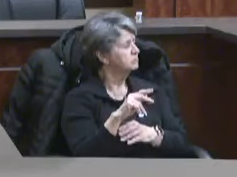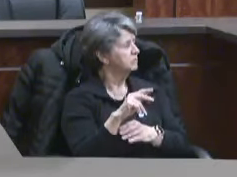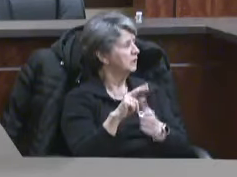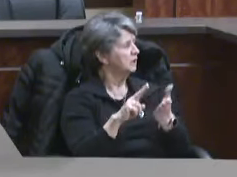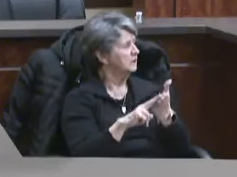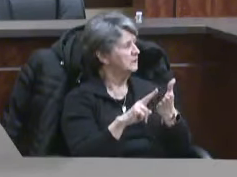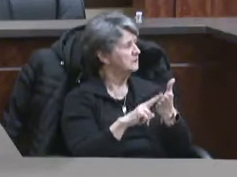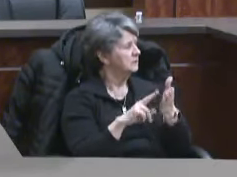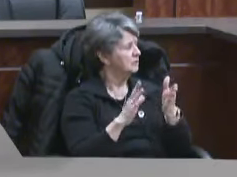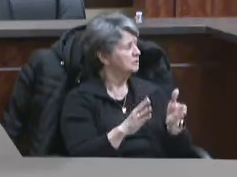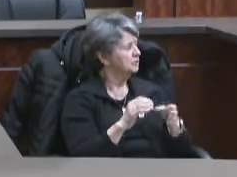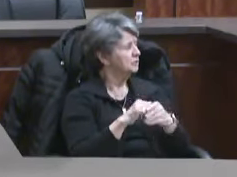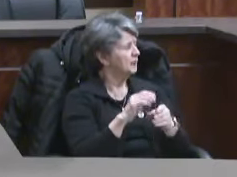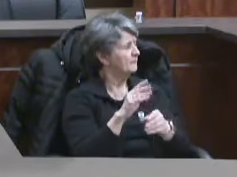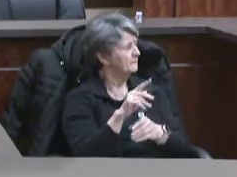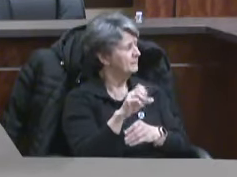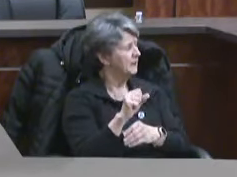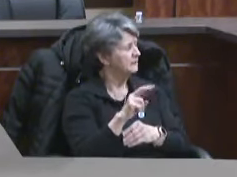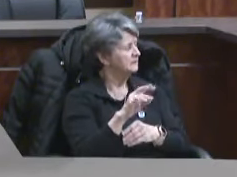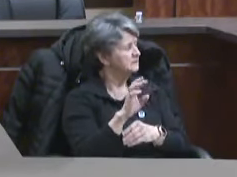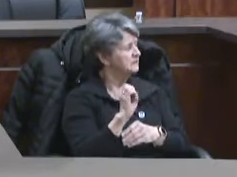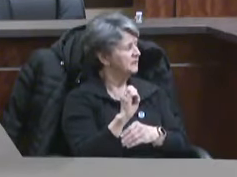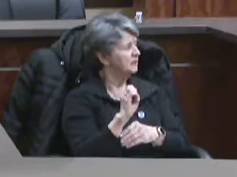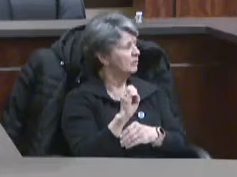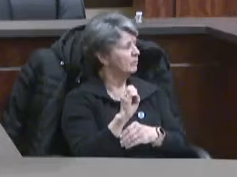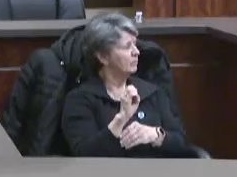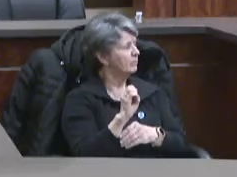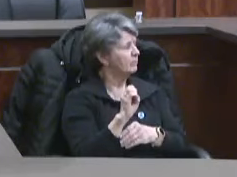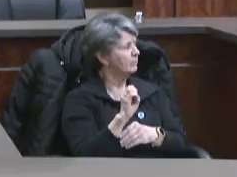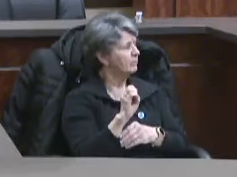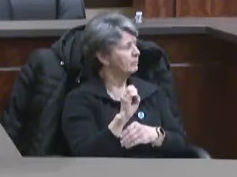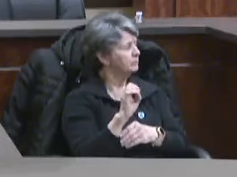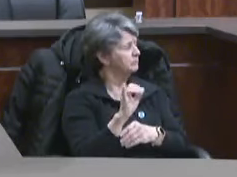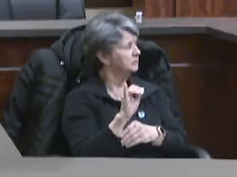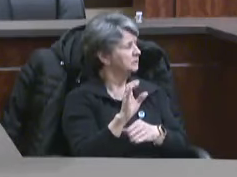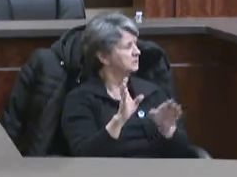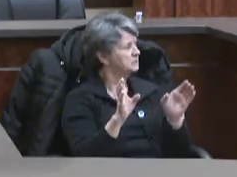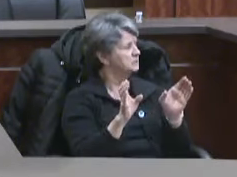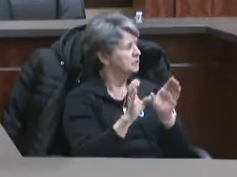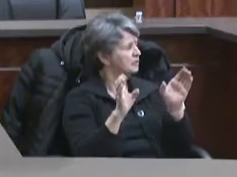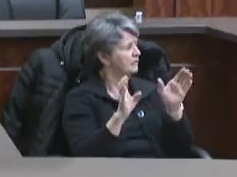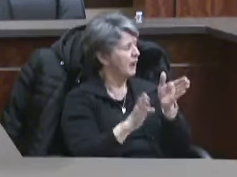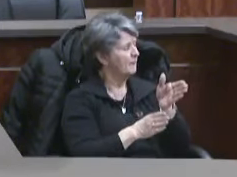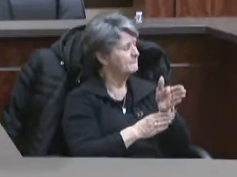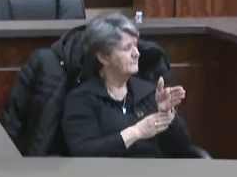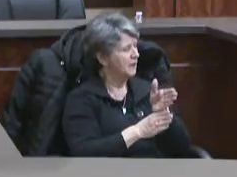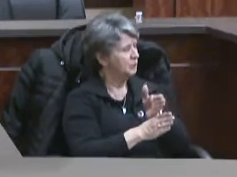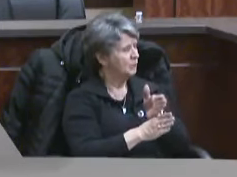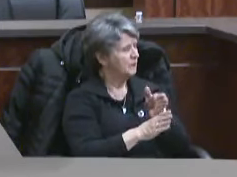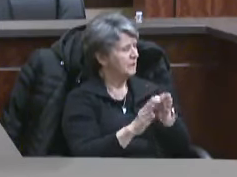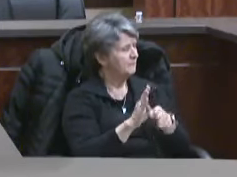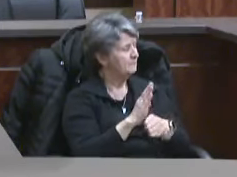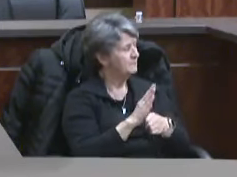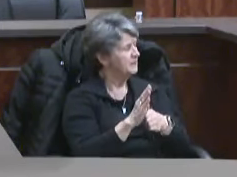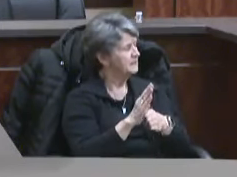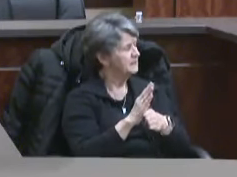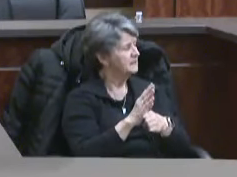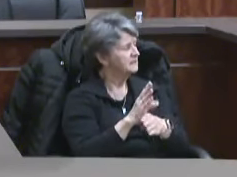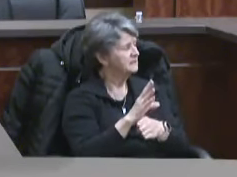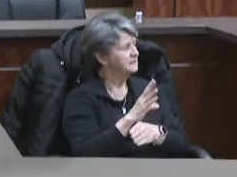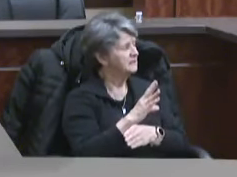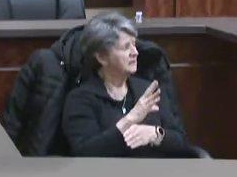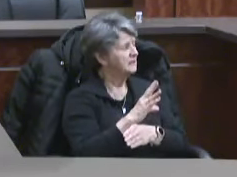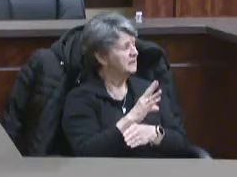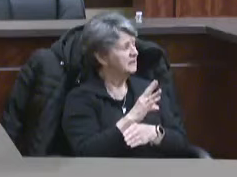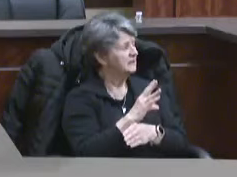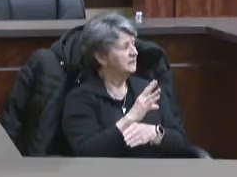in Beltsville. NZI is also a certified minority business enterprise and a small business enterprise